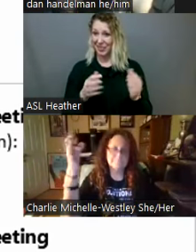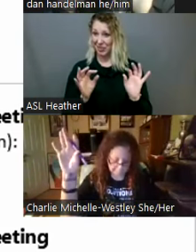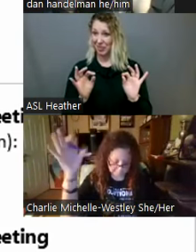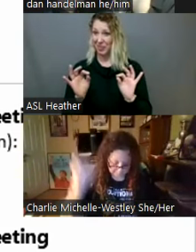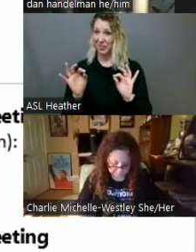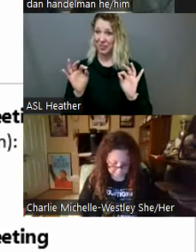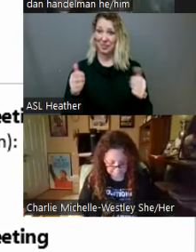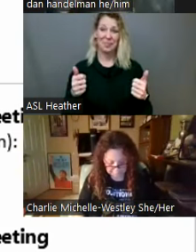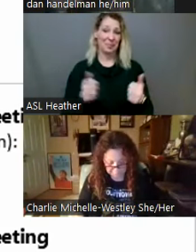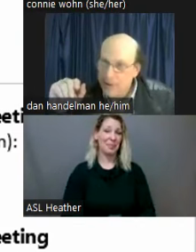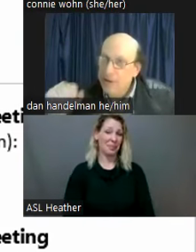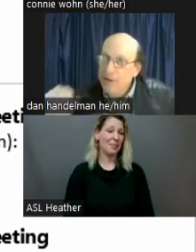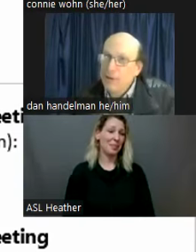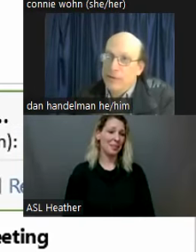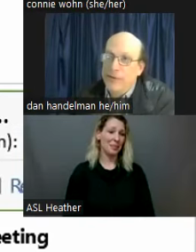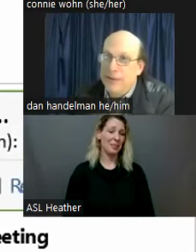Yes, we are.